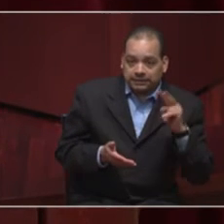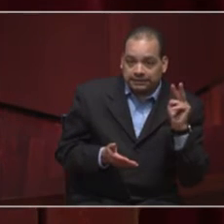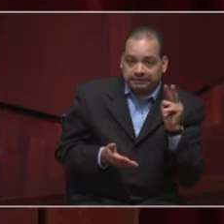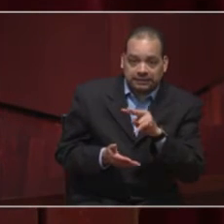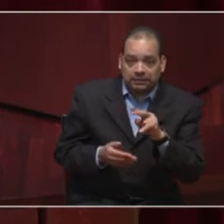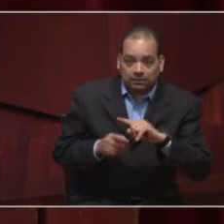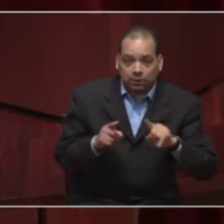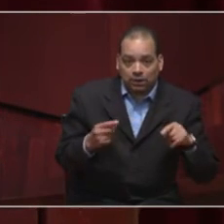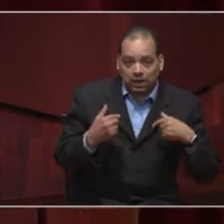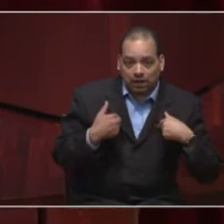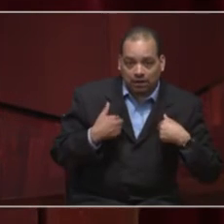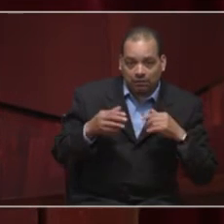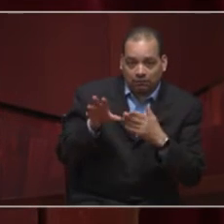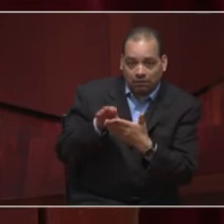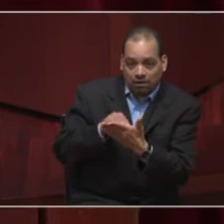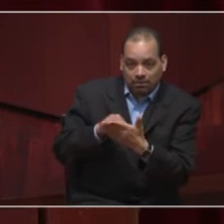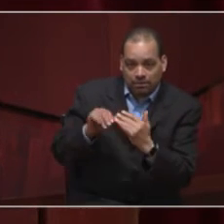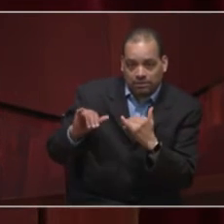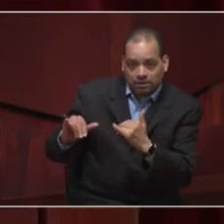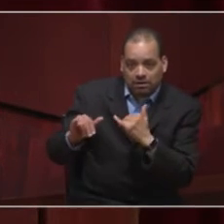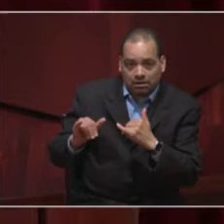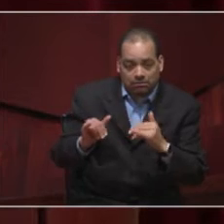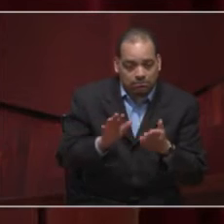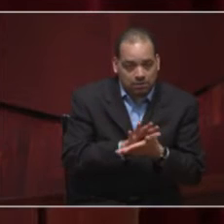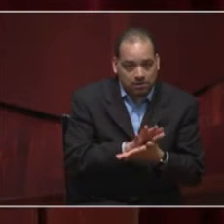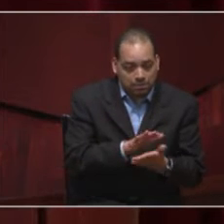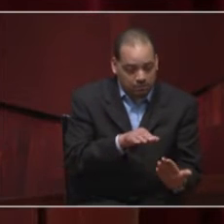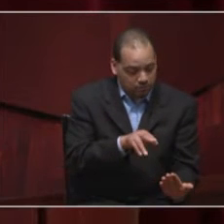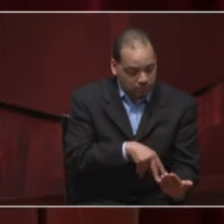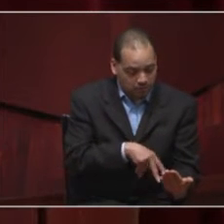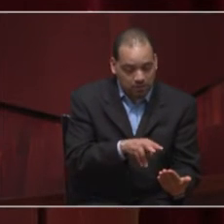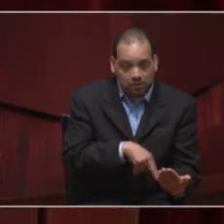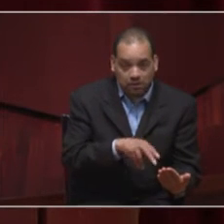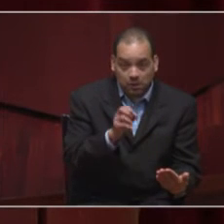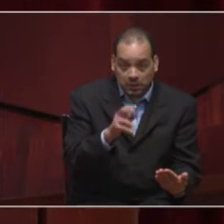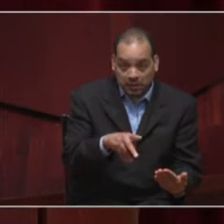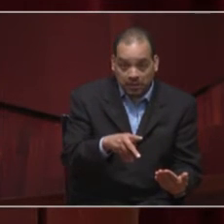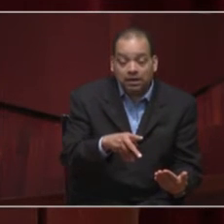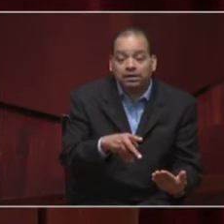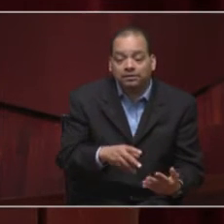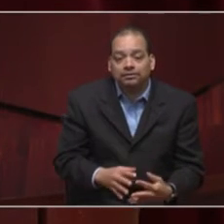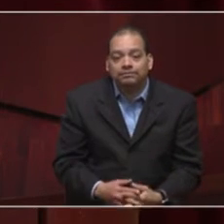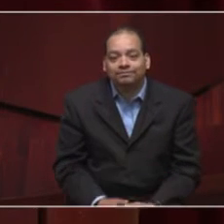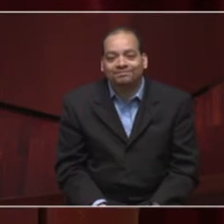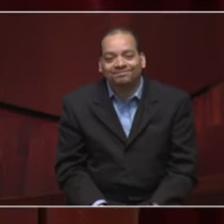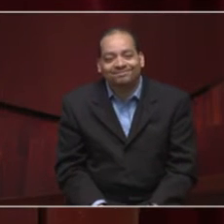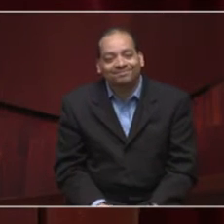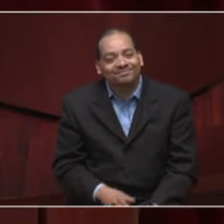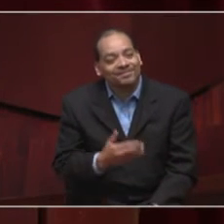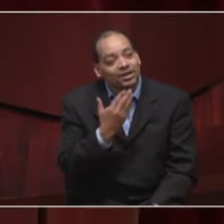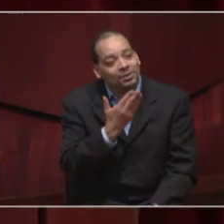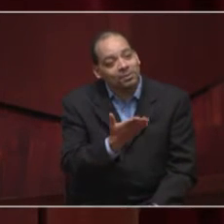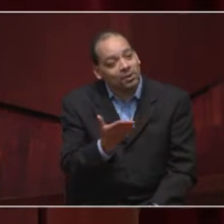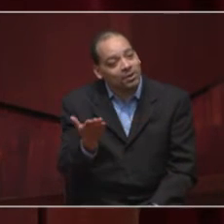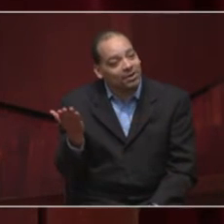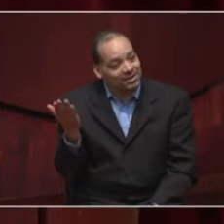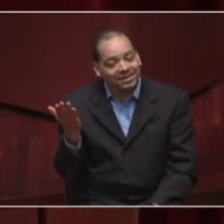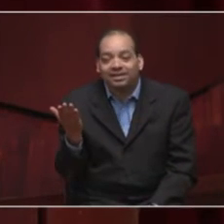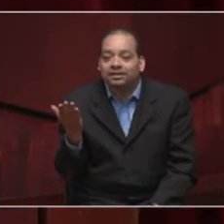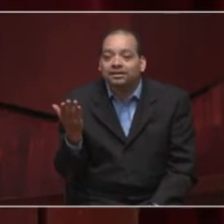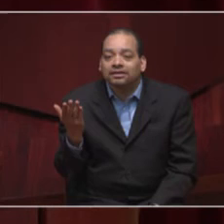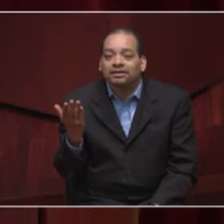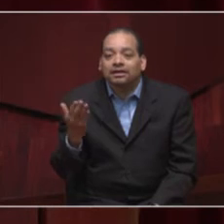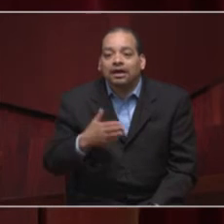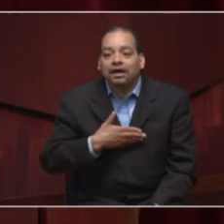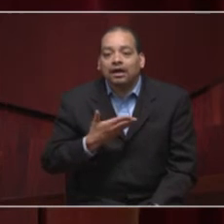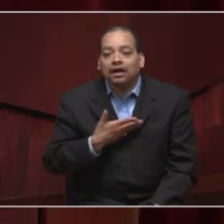start with the slides about changes. Yes, absolutely. We're on slide 2. Well, good morning, everybody. I'm very pleased to be